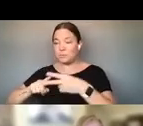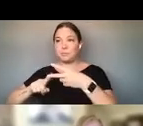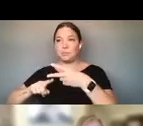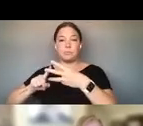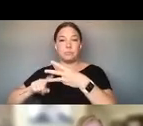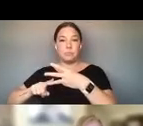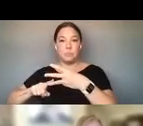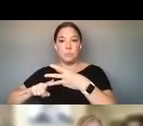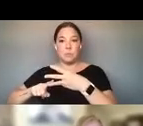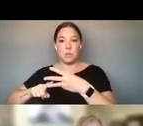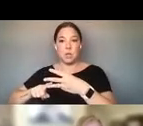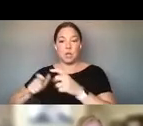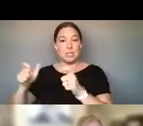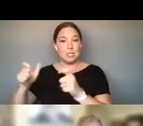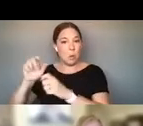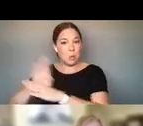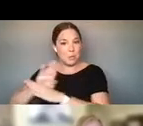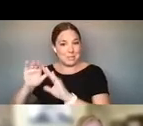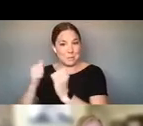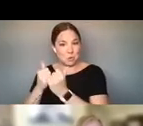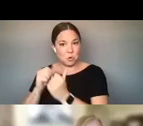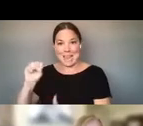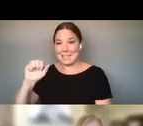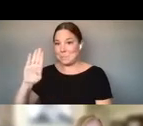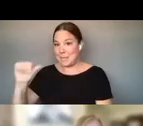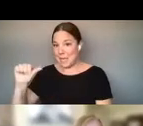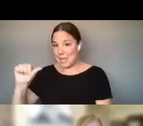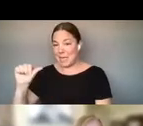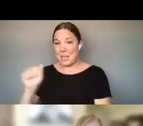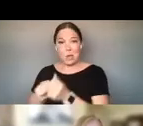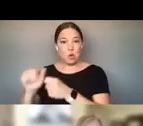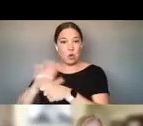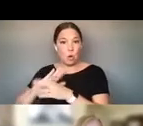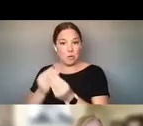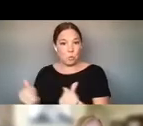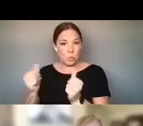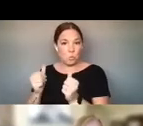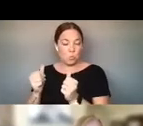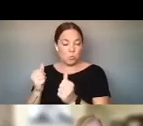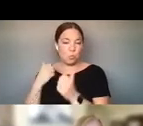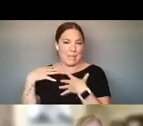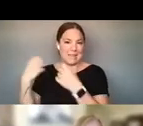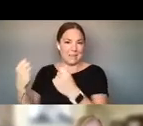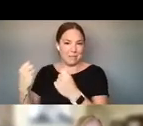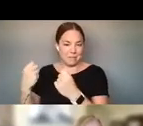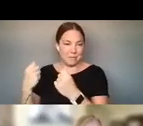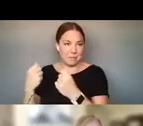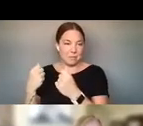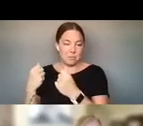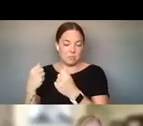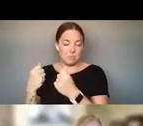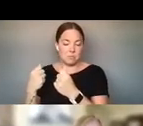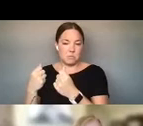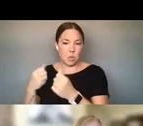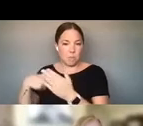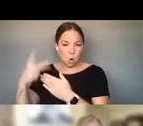of the small business administrations, COVID relief programs. That is okay, you